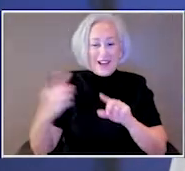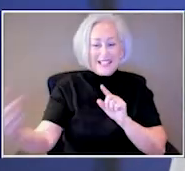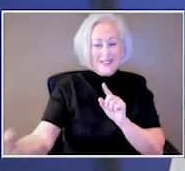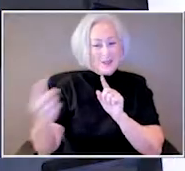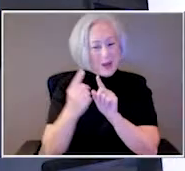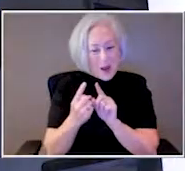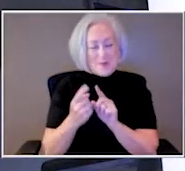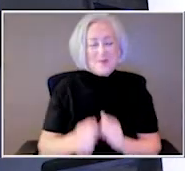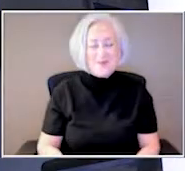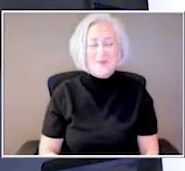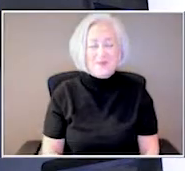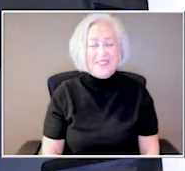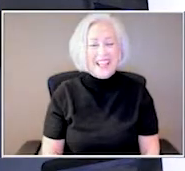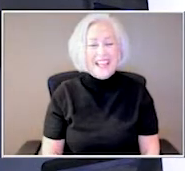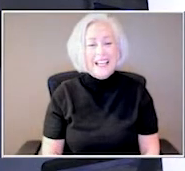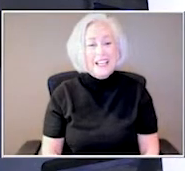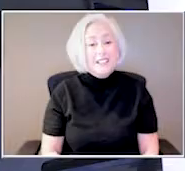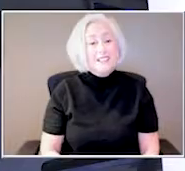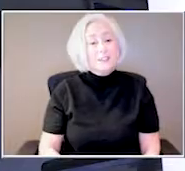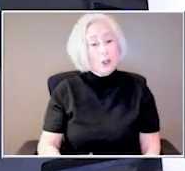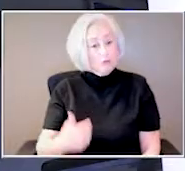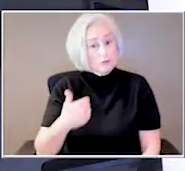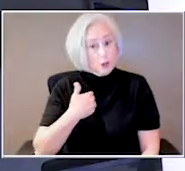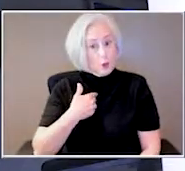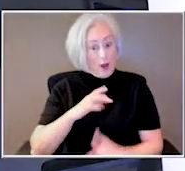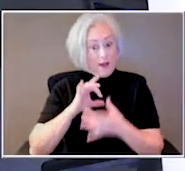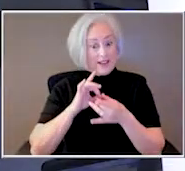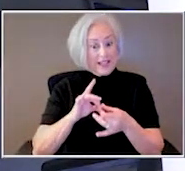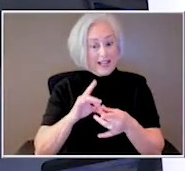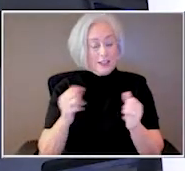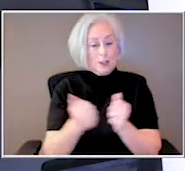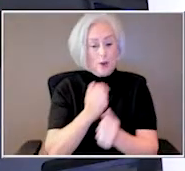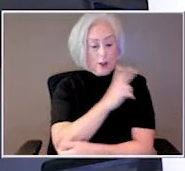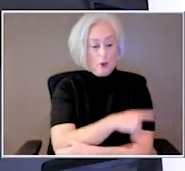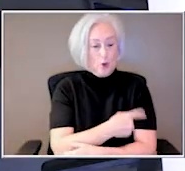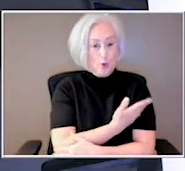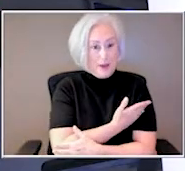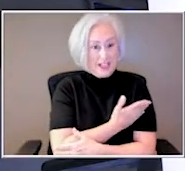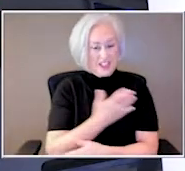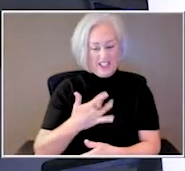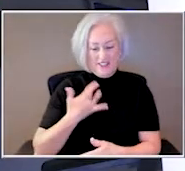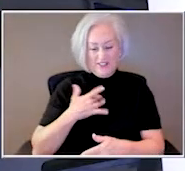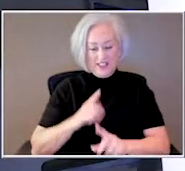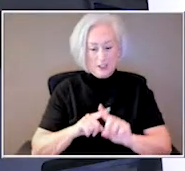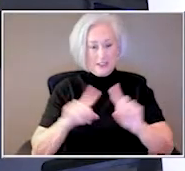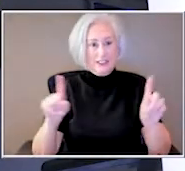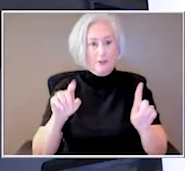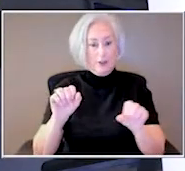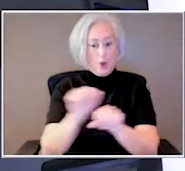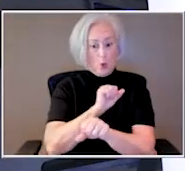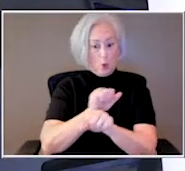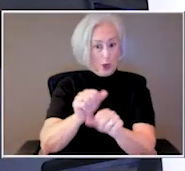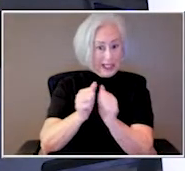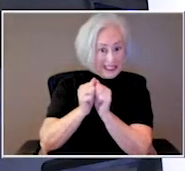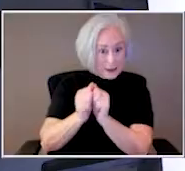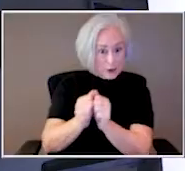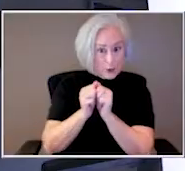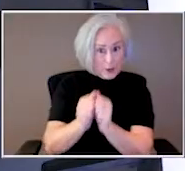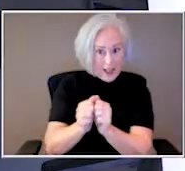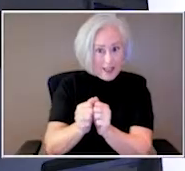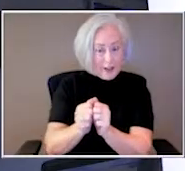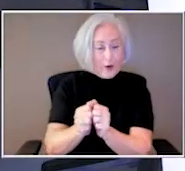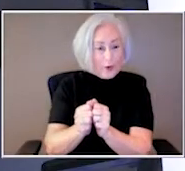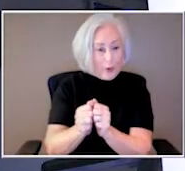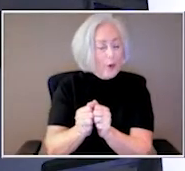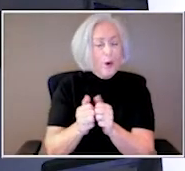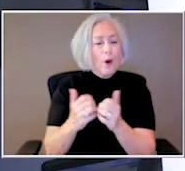when you already have a connection with a new patient, does it feel different working with them, and or what stays the same? What's different and